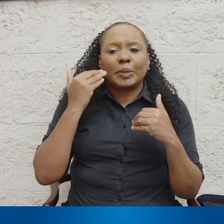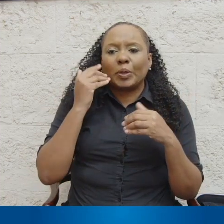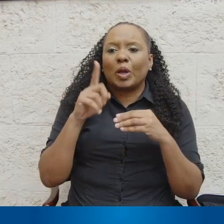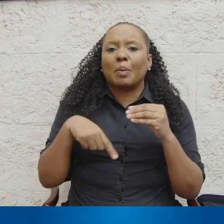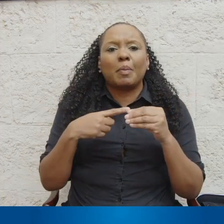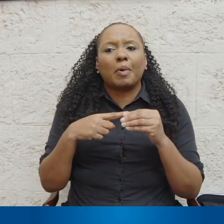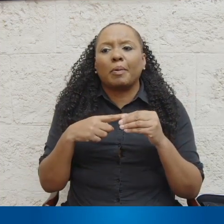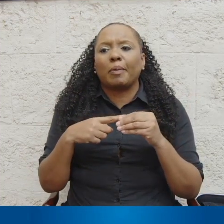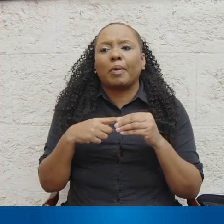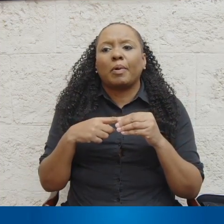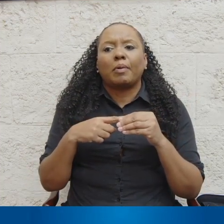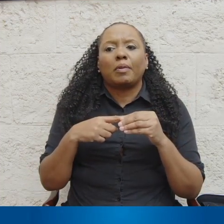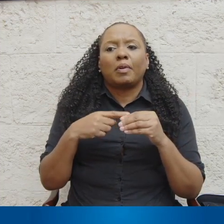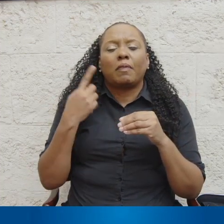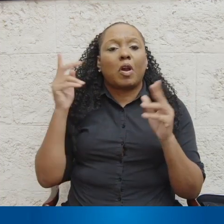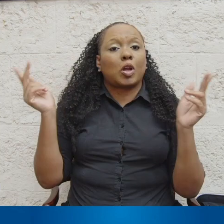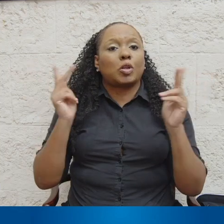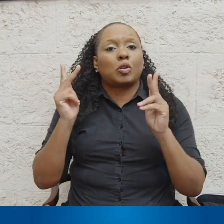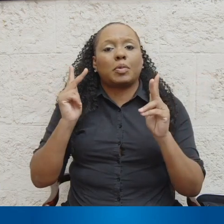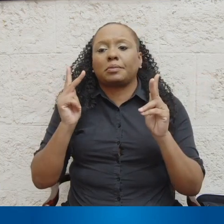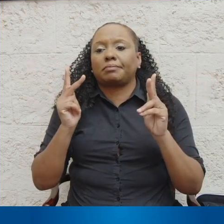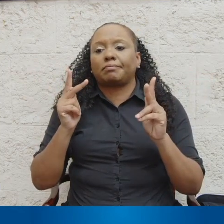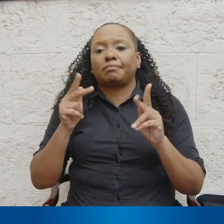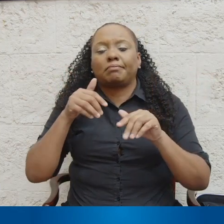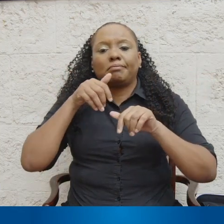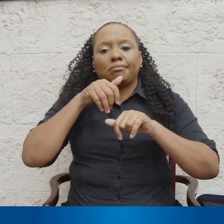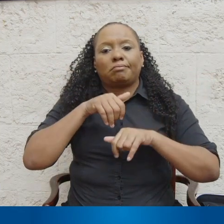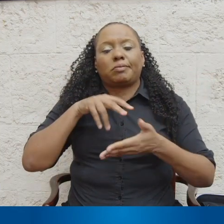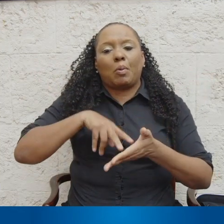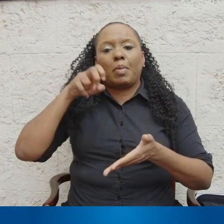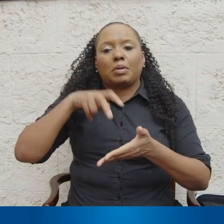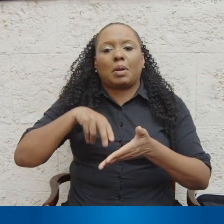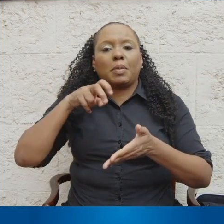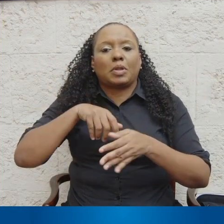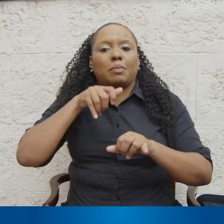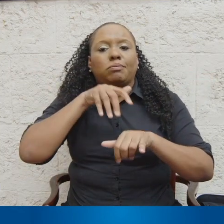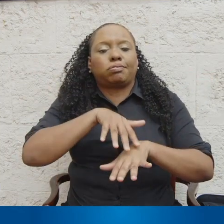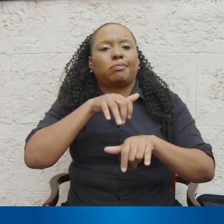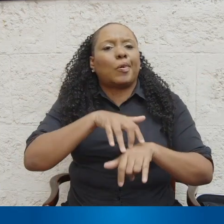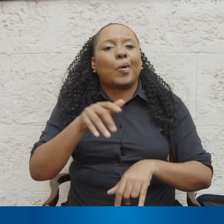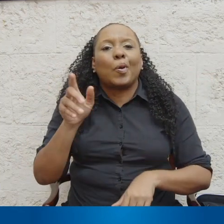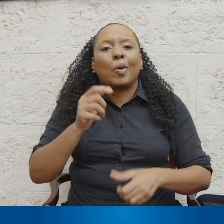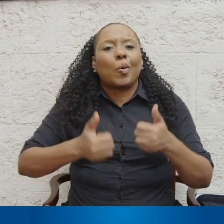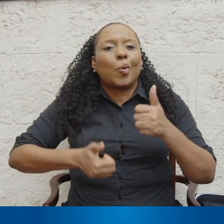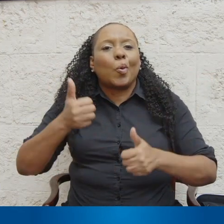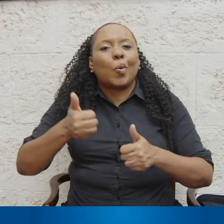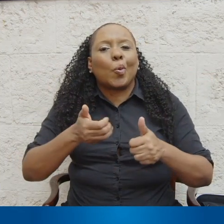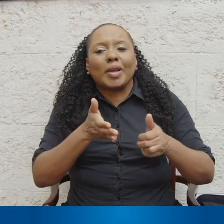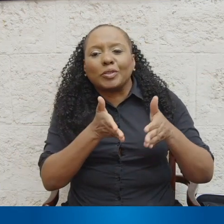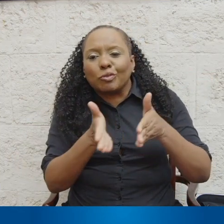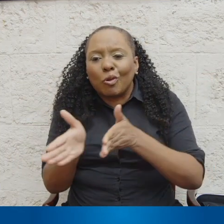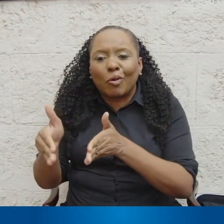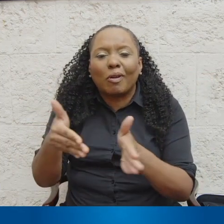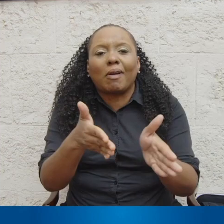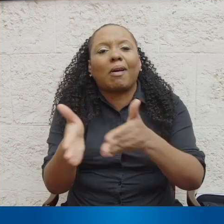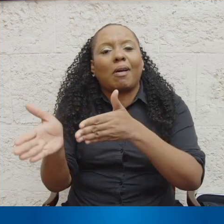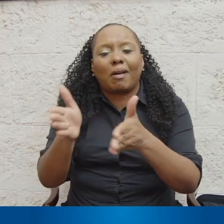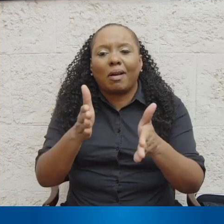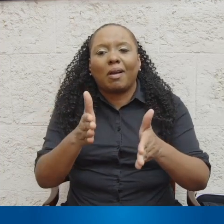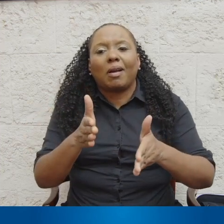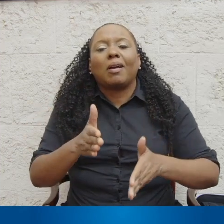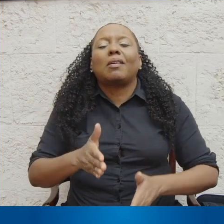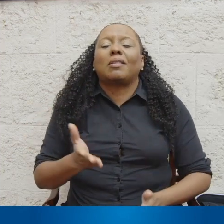And I want to ask your patience. Cabinet, yes, has, the authority to make the final decision, but we have committed to